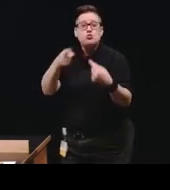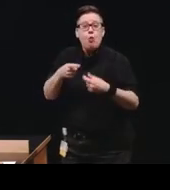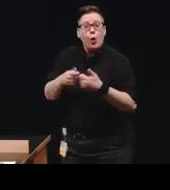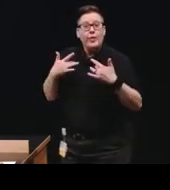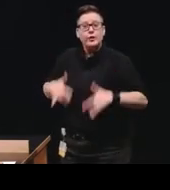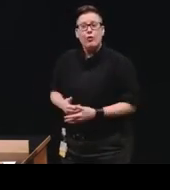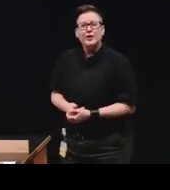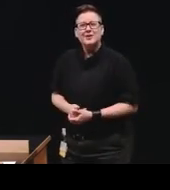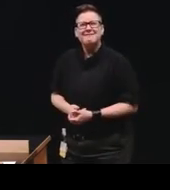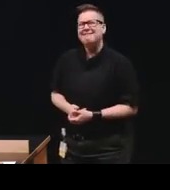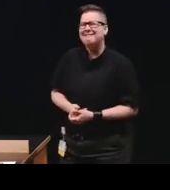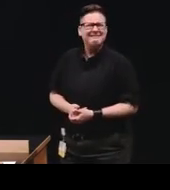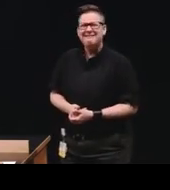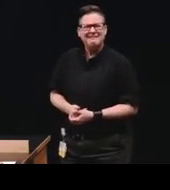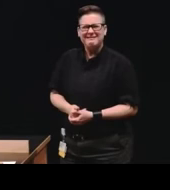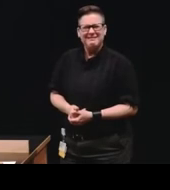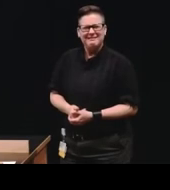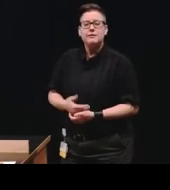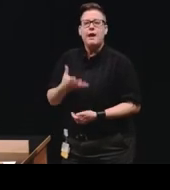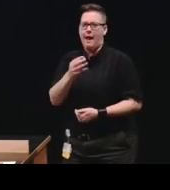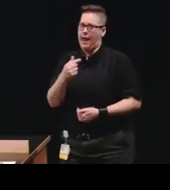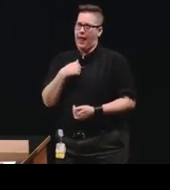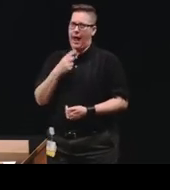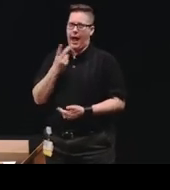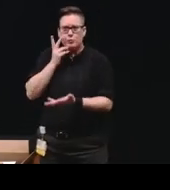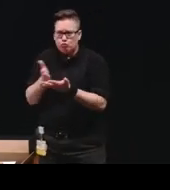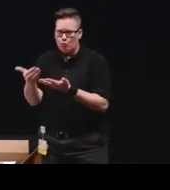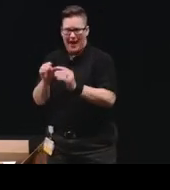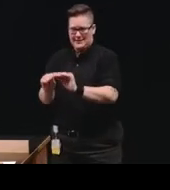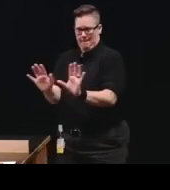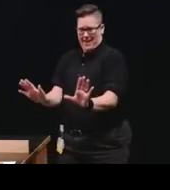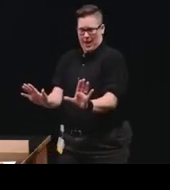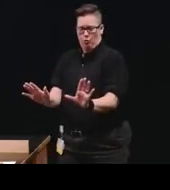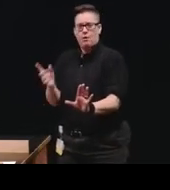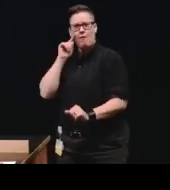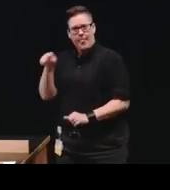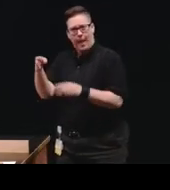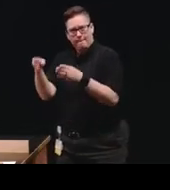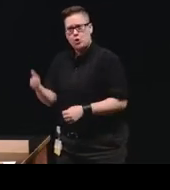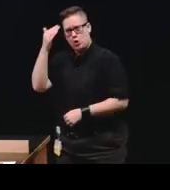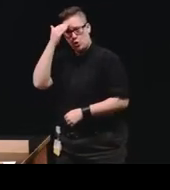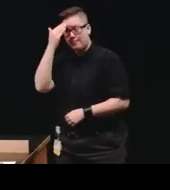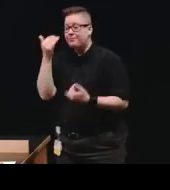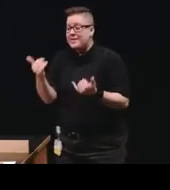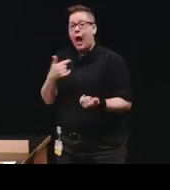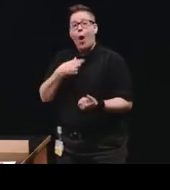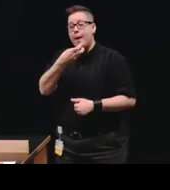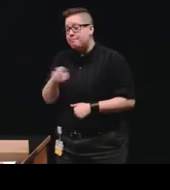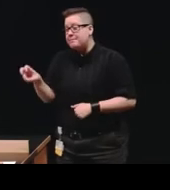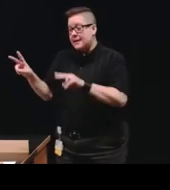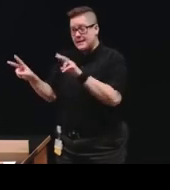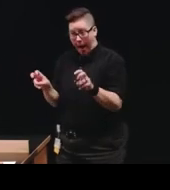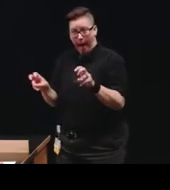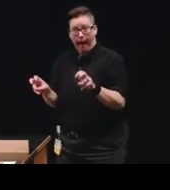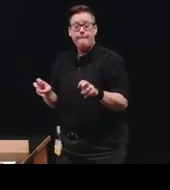anxiety? Also, I'm really transparent with my statements so that the individual knows where we're going to next.